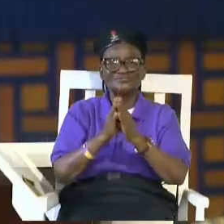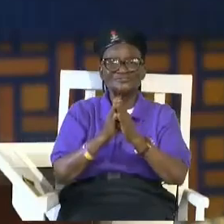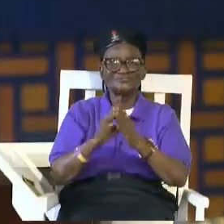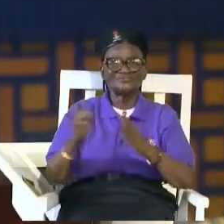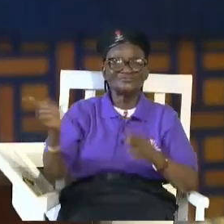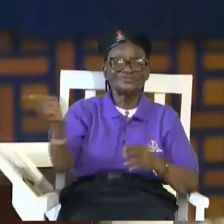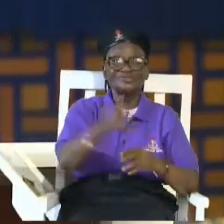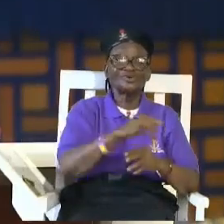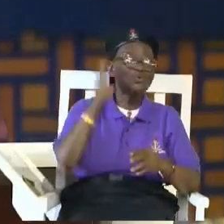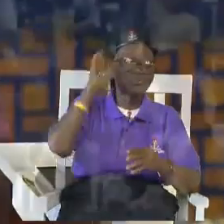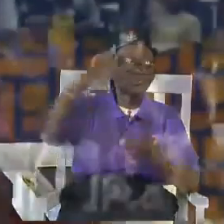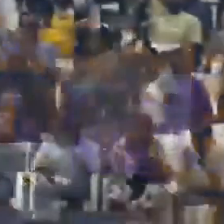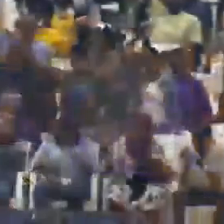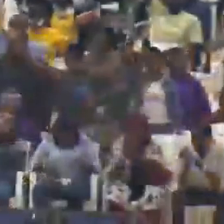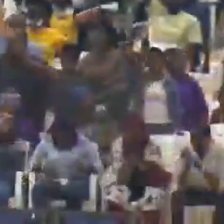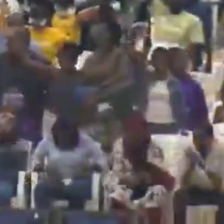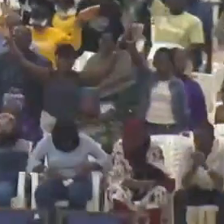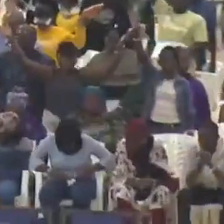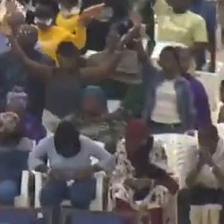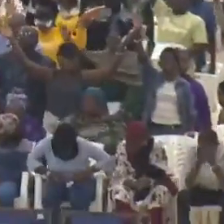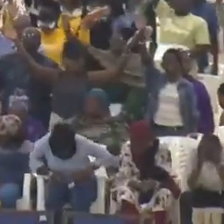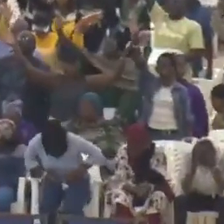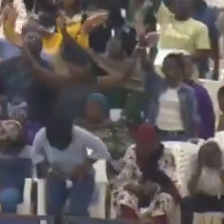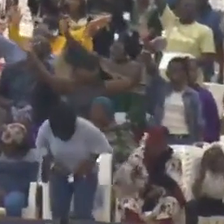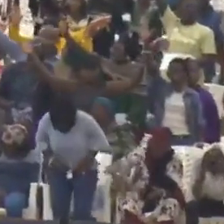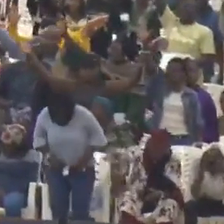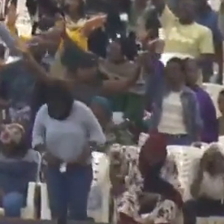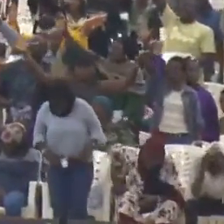you will stand on this altar